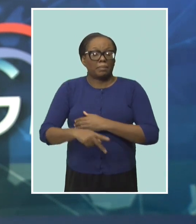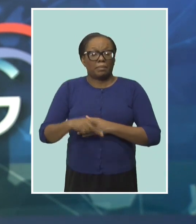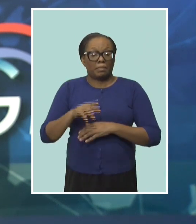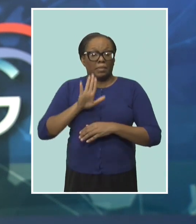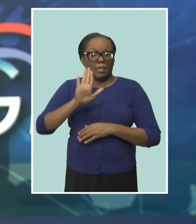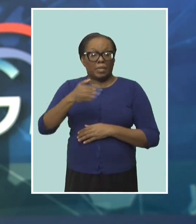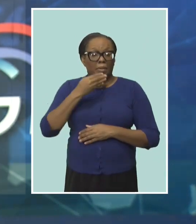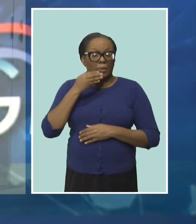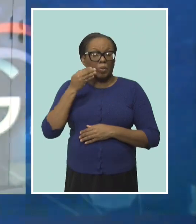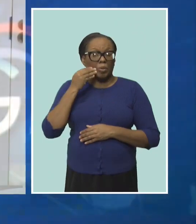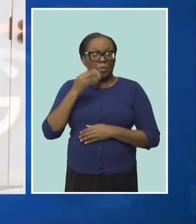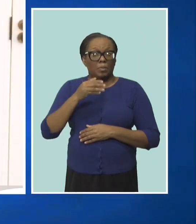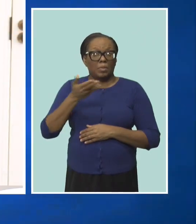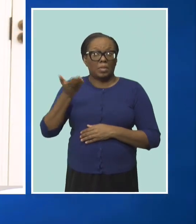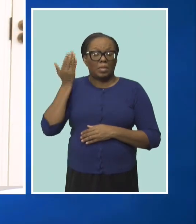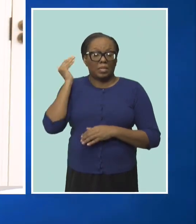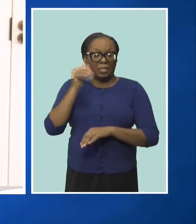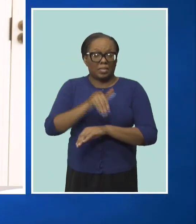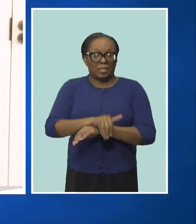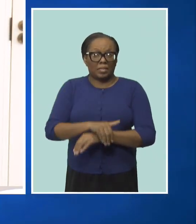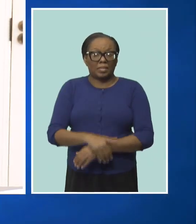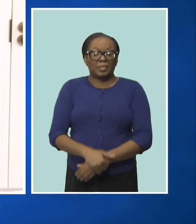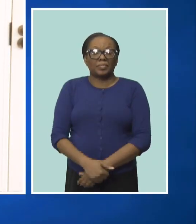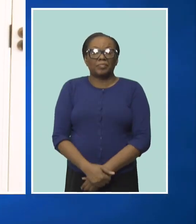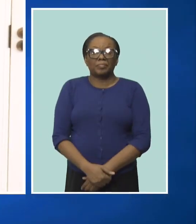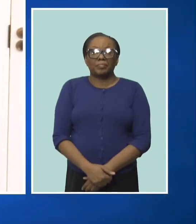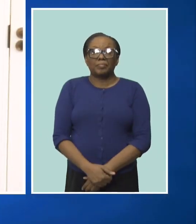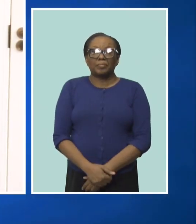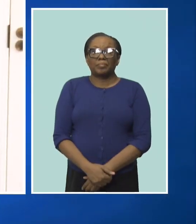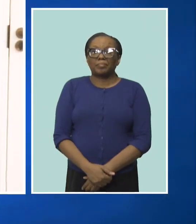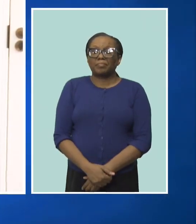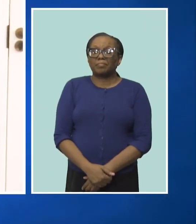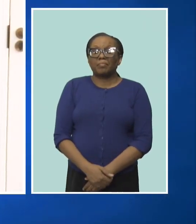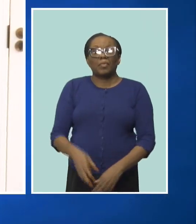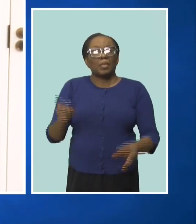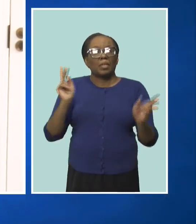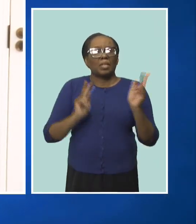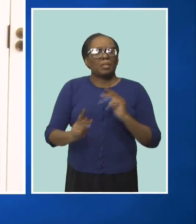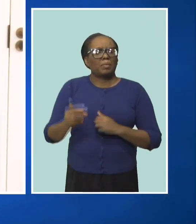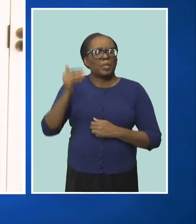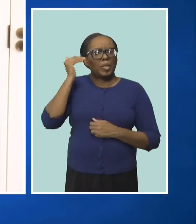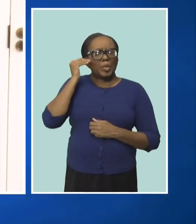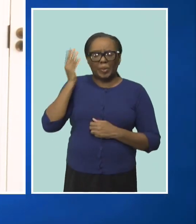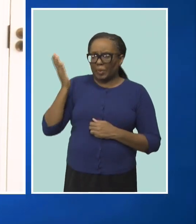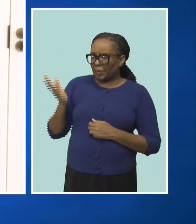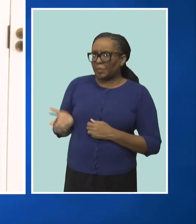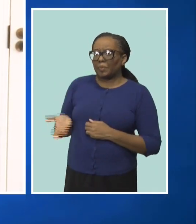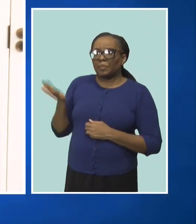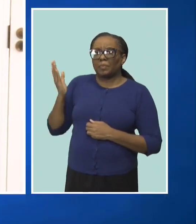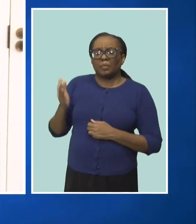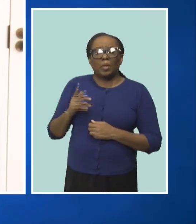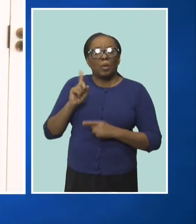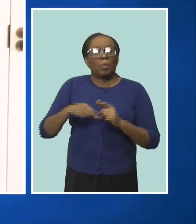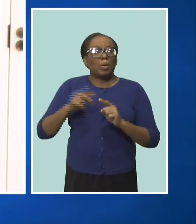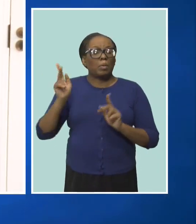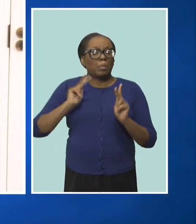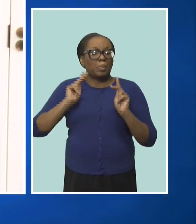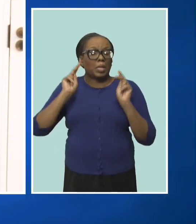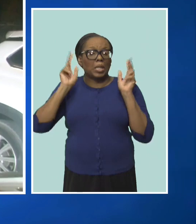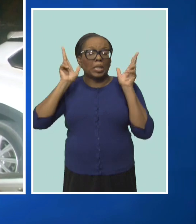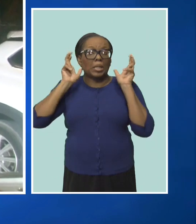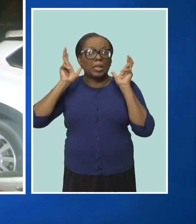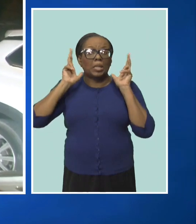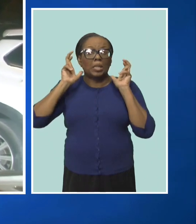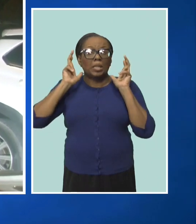report. Inspector Rodney Innis was a household name. And as word of his sudden death